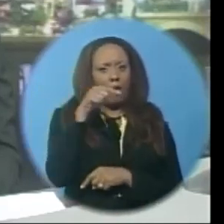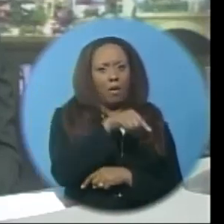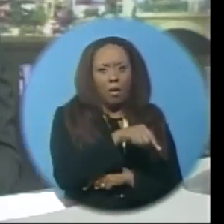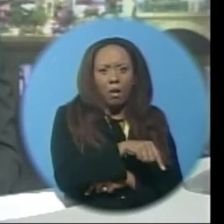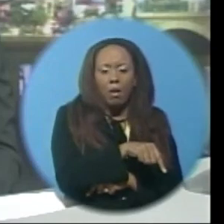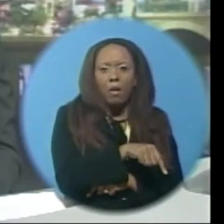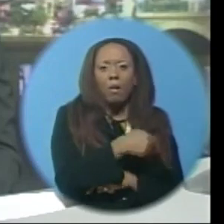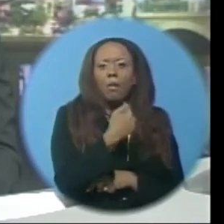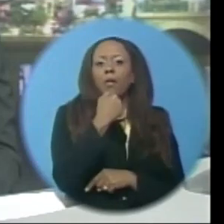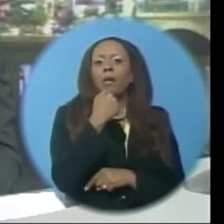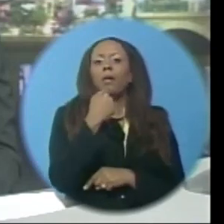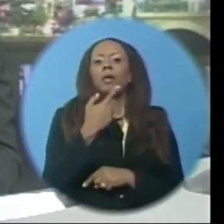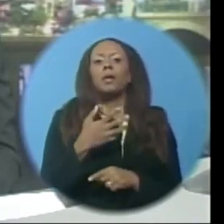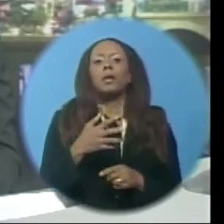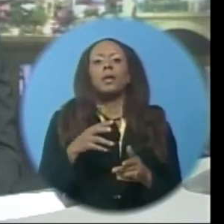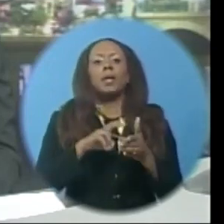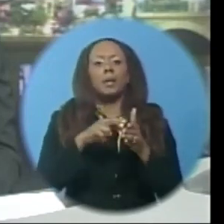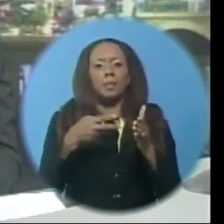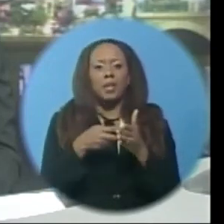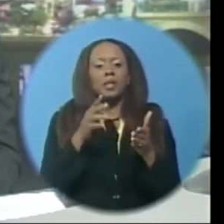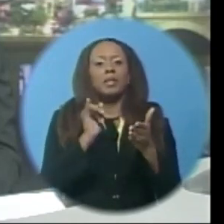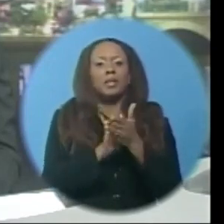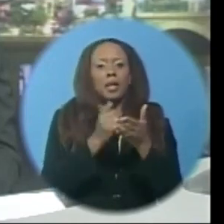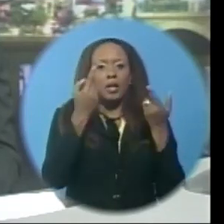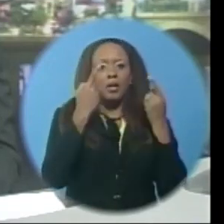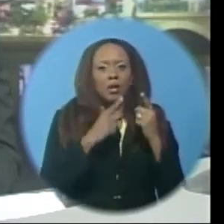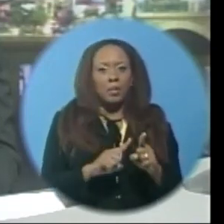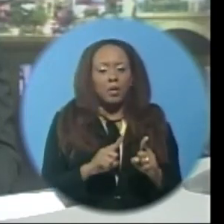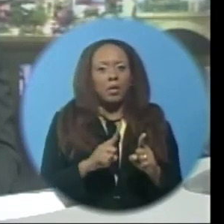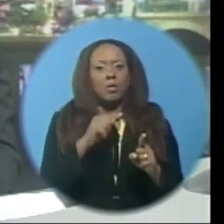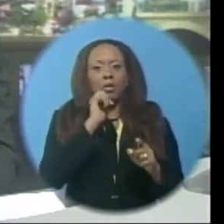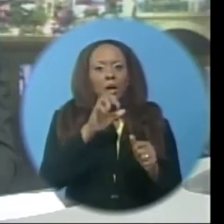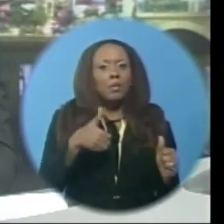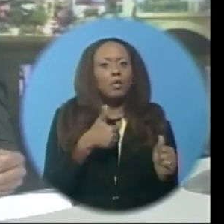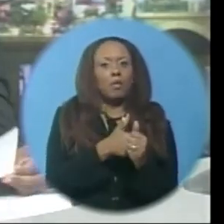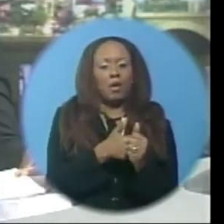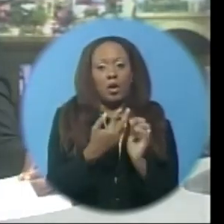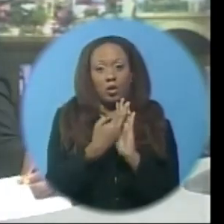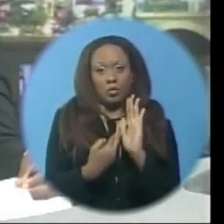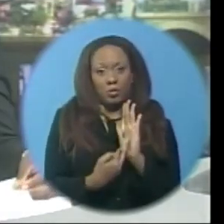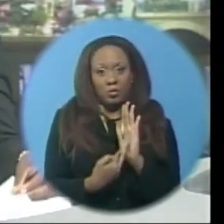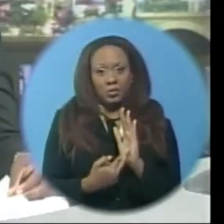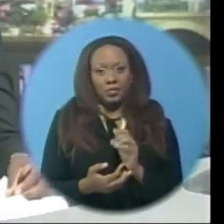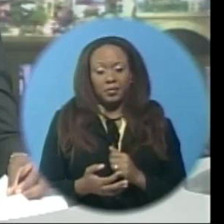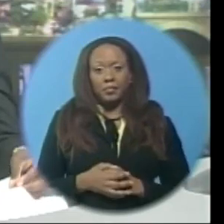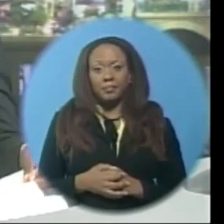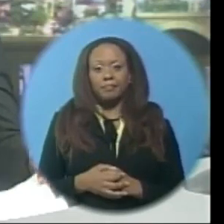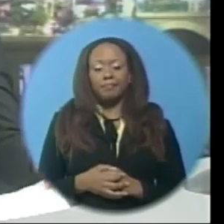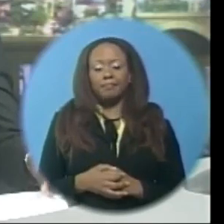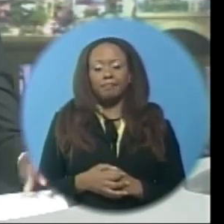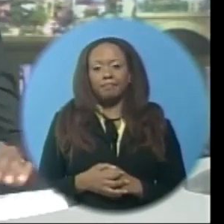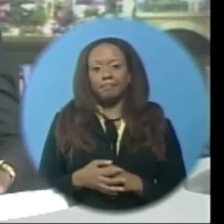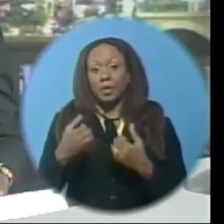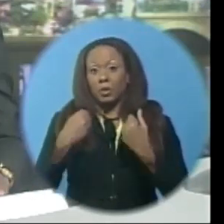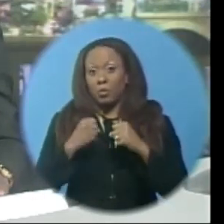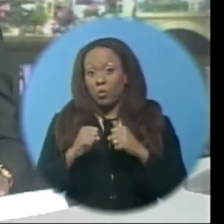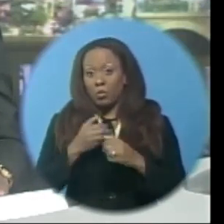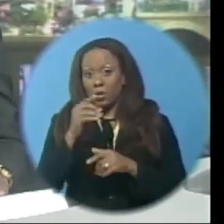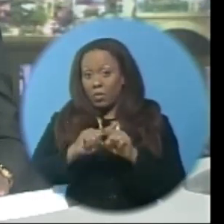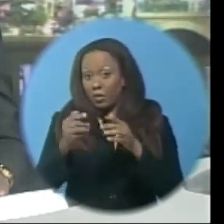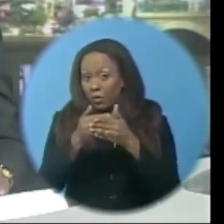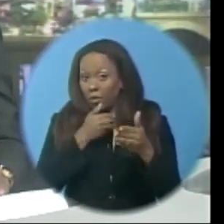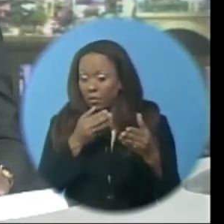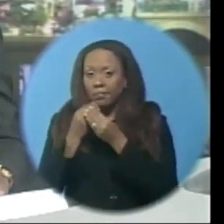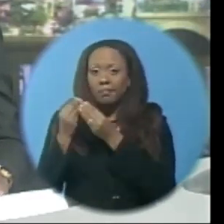Butt Stewart is claiming it means the rescinding of a concession agreement with the hotel chain. A peek into the world of